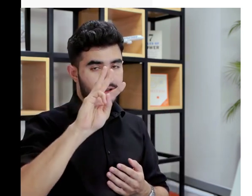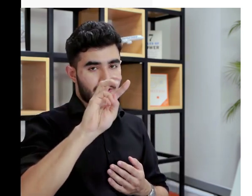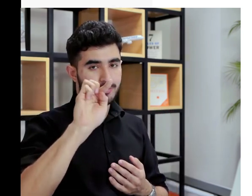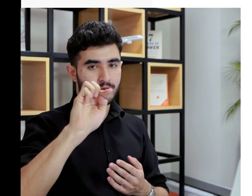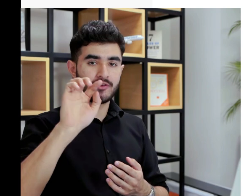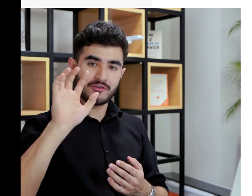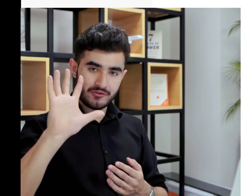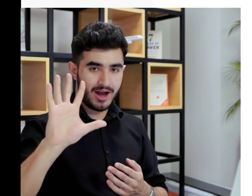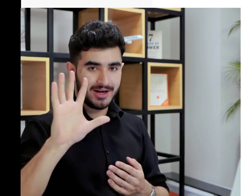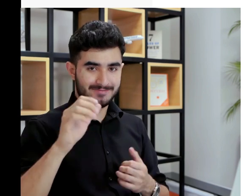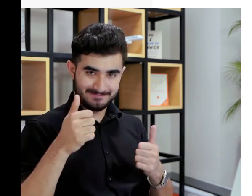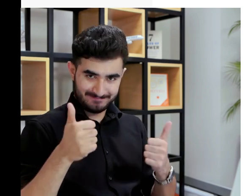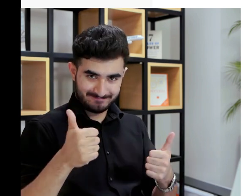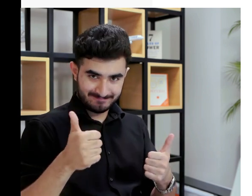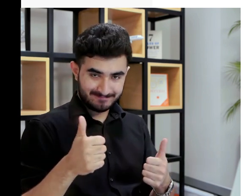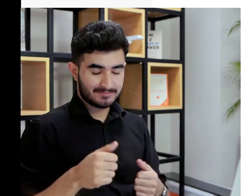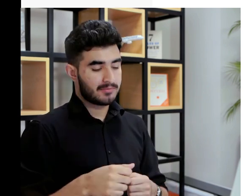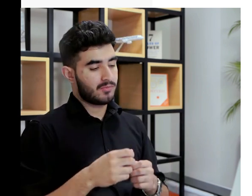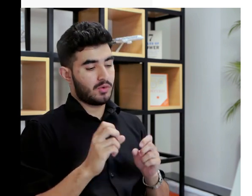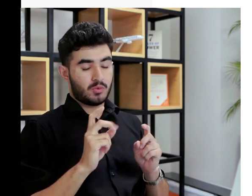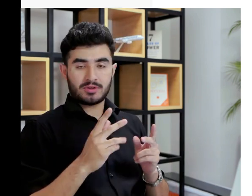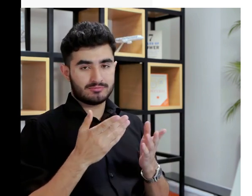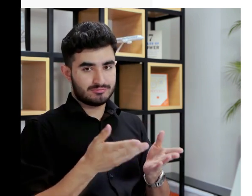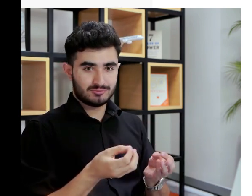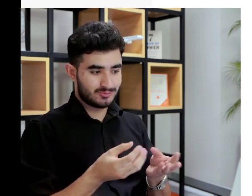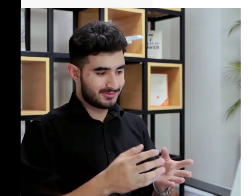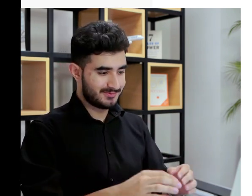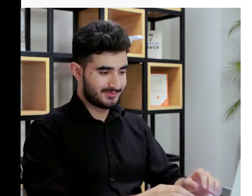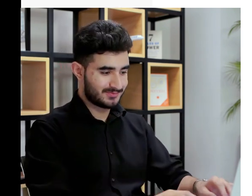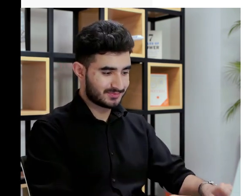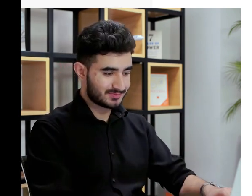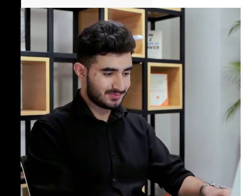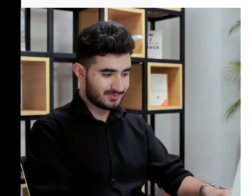the ChatGPT 3.5. So let's start.